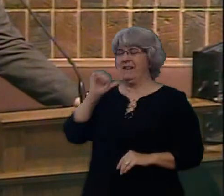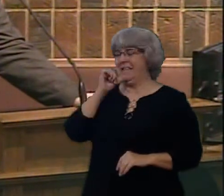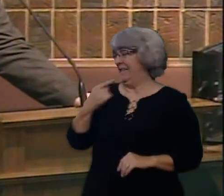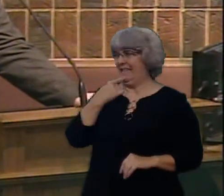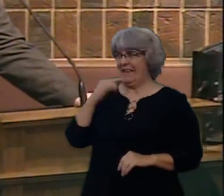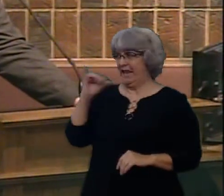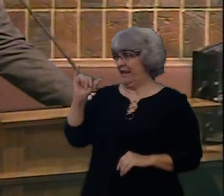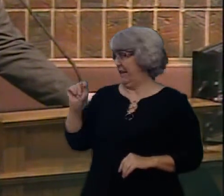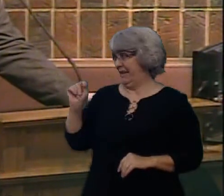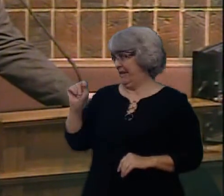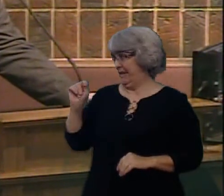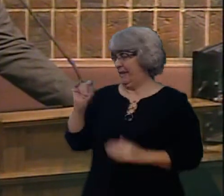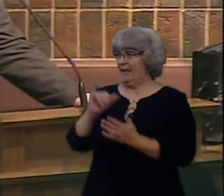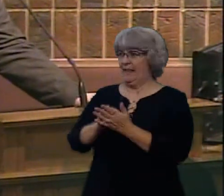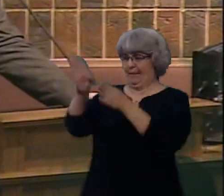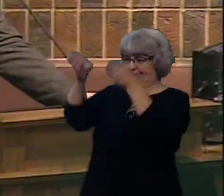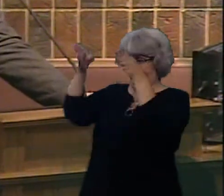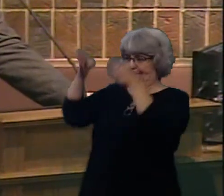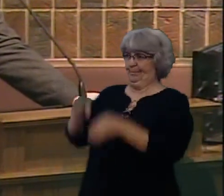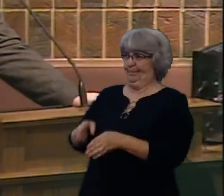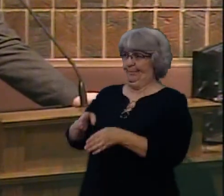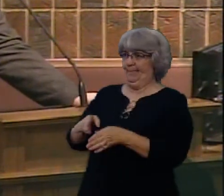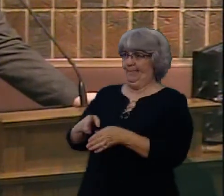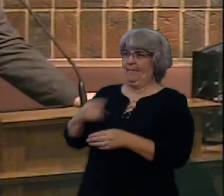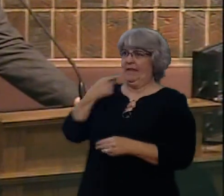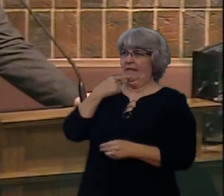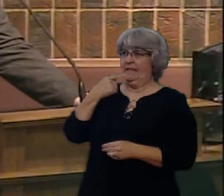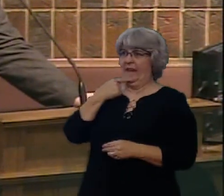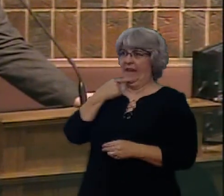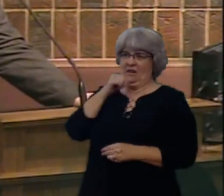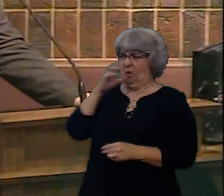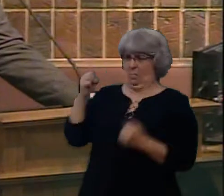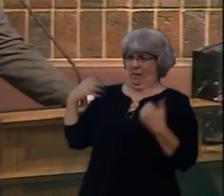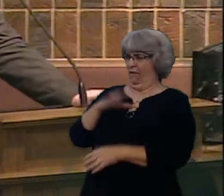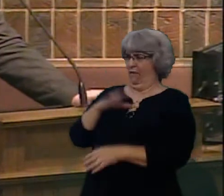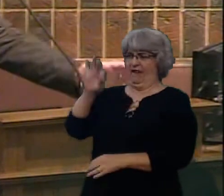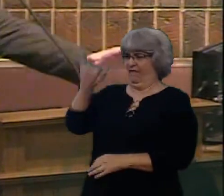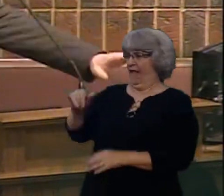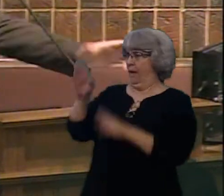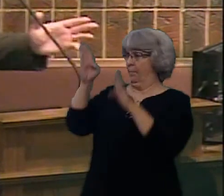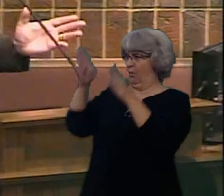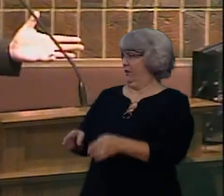spoken presumptuously. You need not be afraid of him." So,